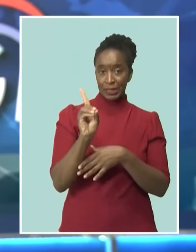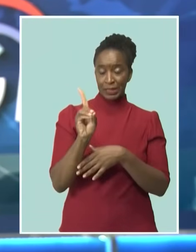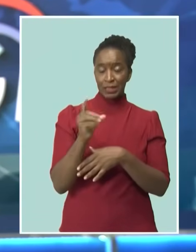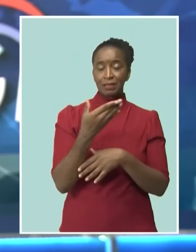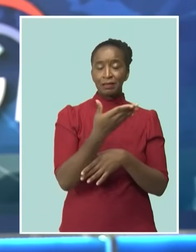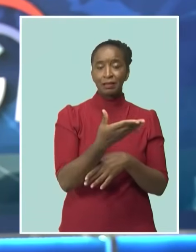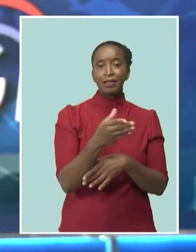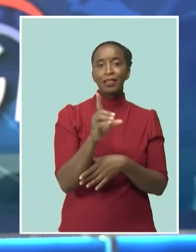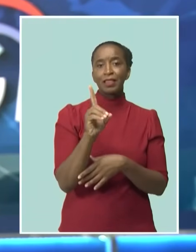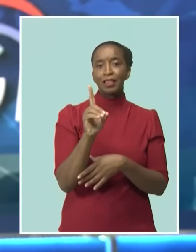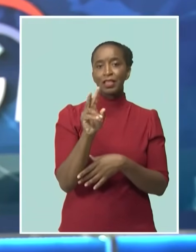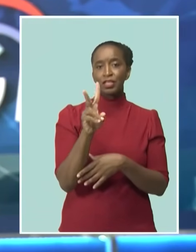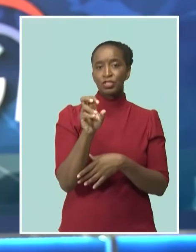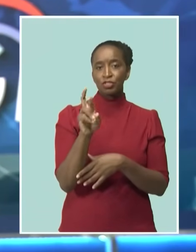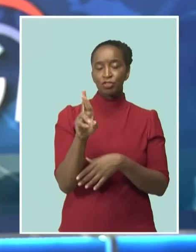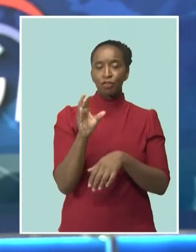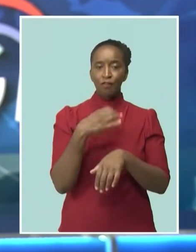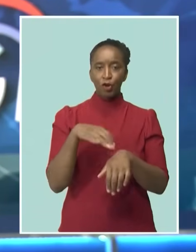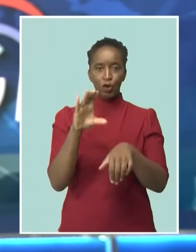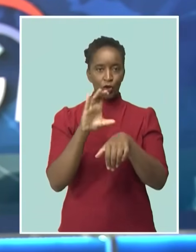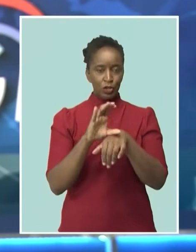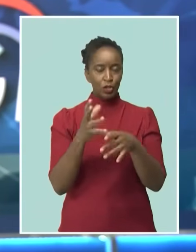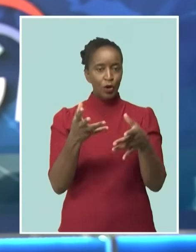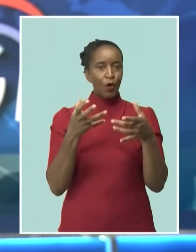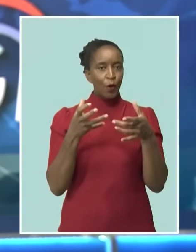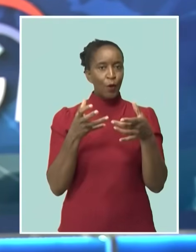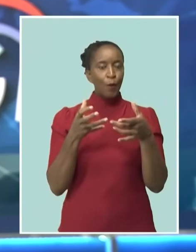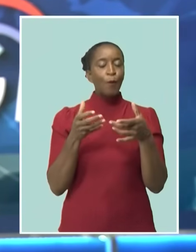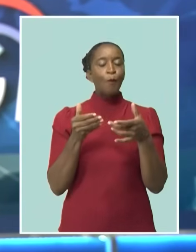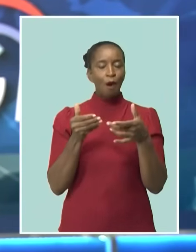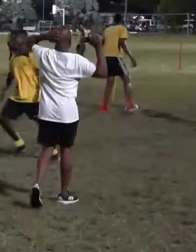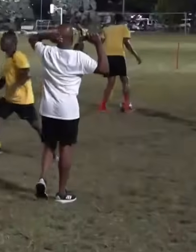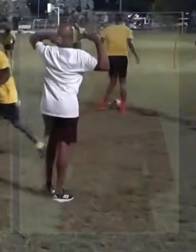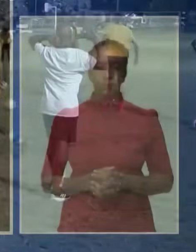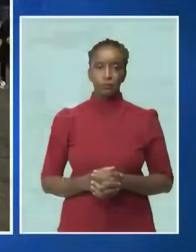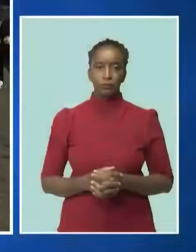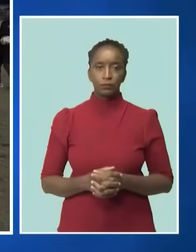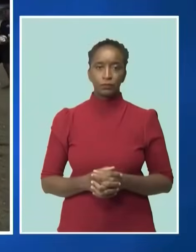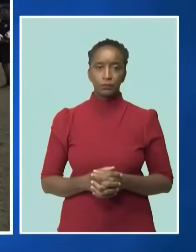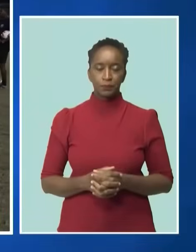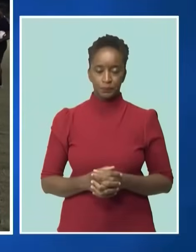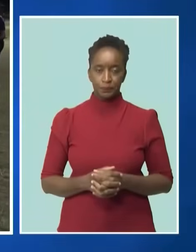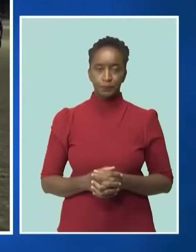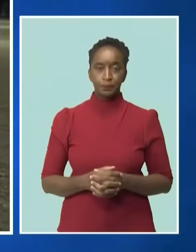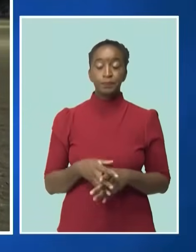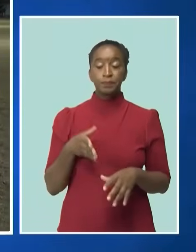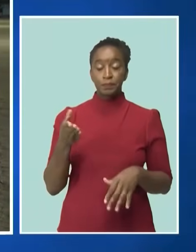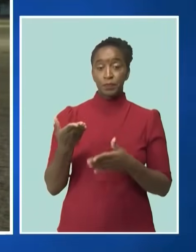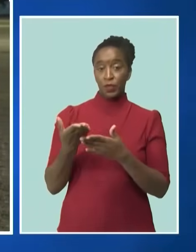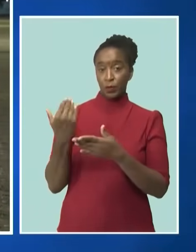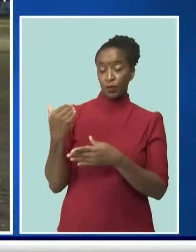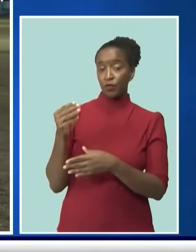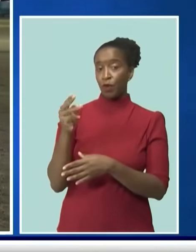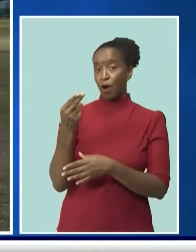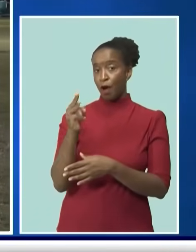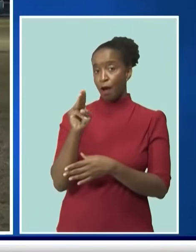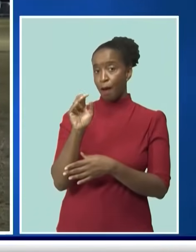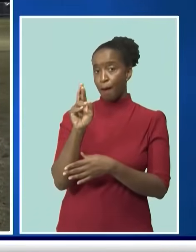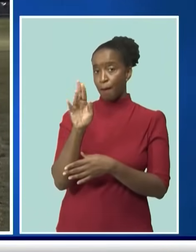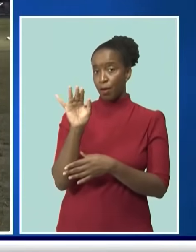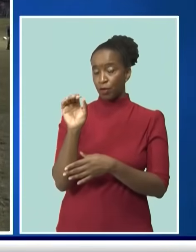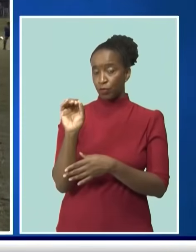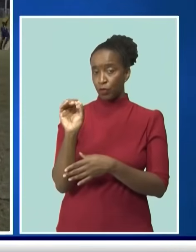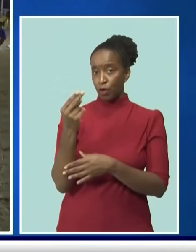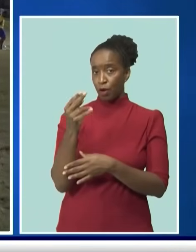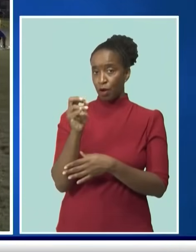the team is aiming to go further than their quarterfinals last year. Former national forward Mario Hart is leading Paradise for